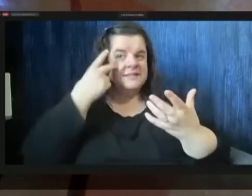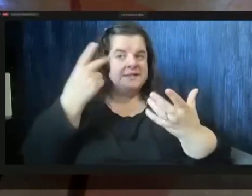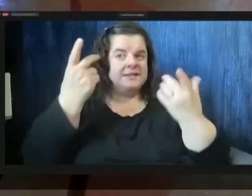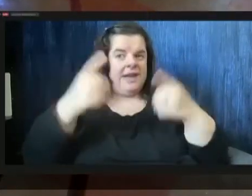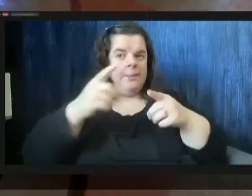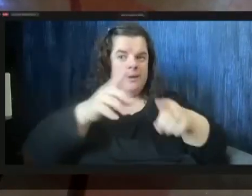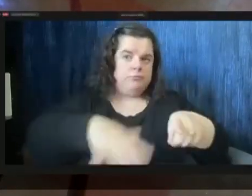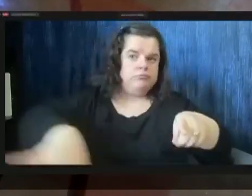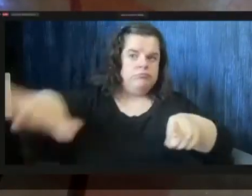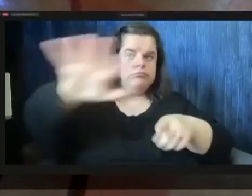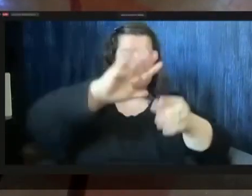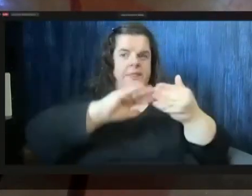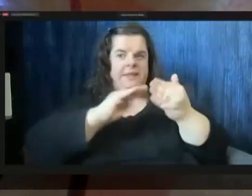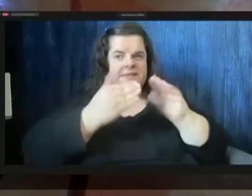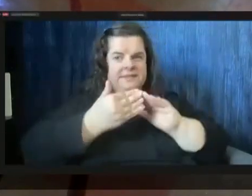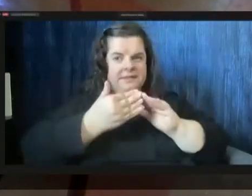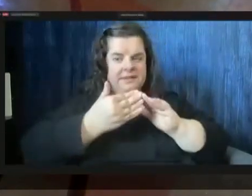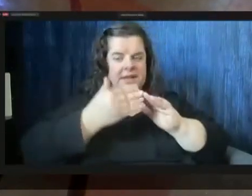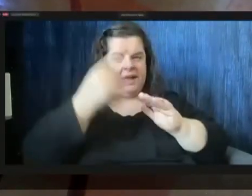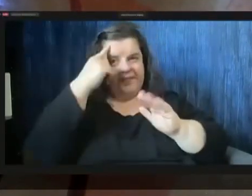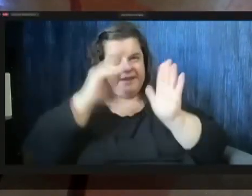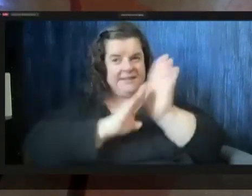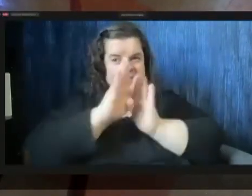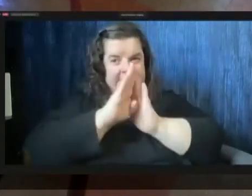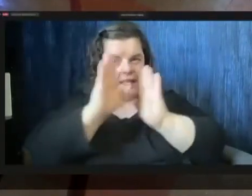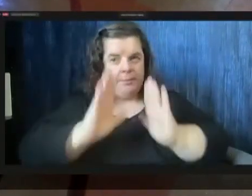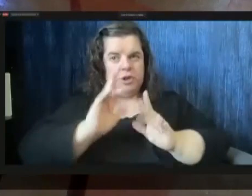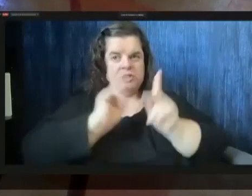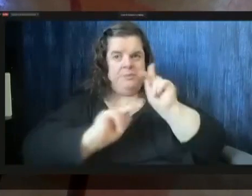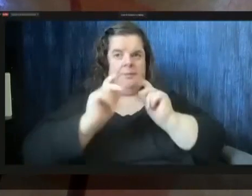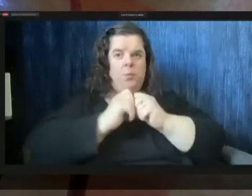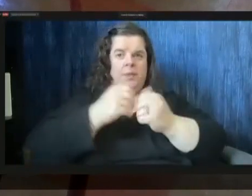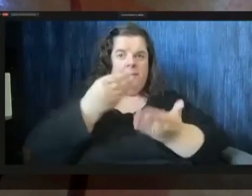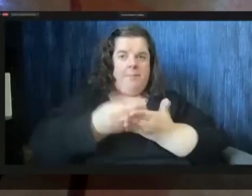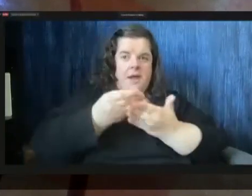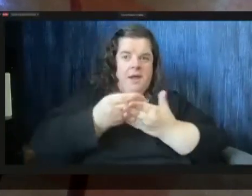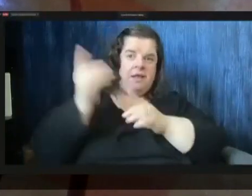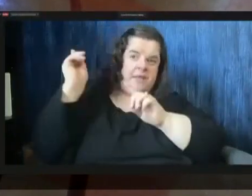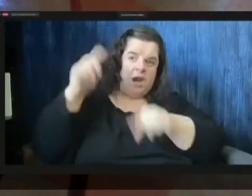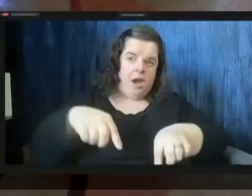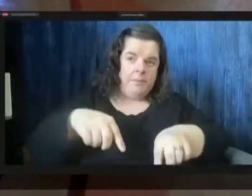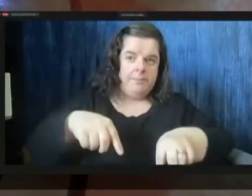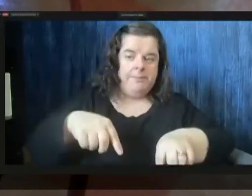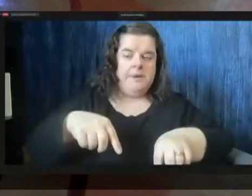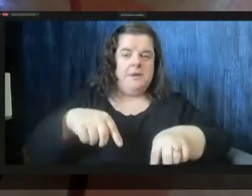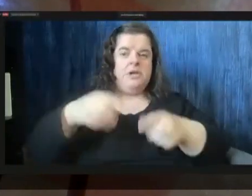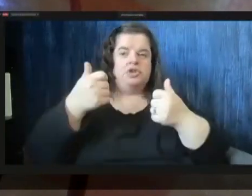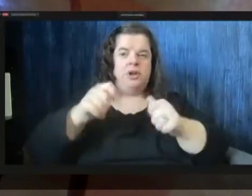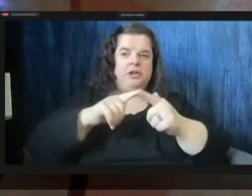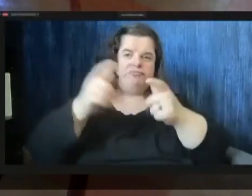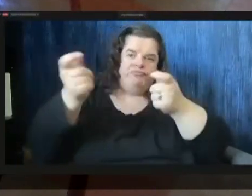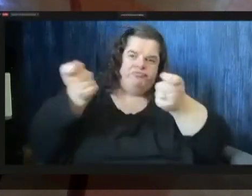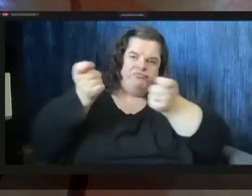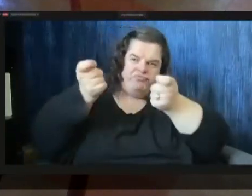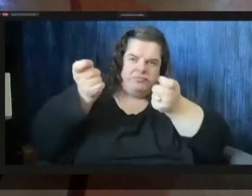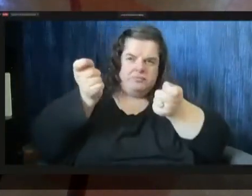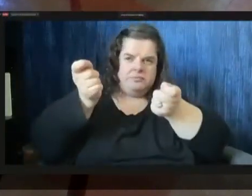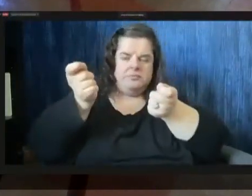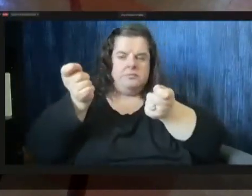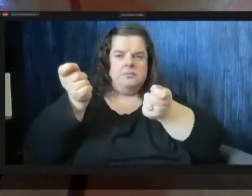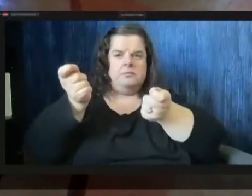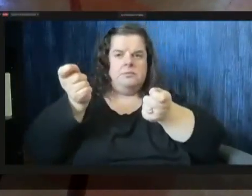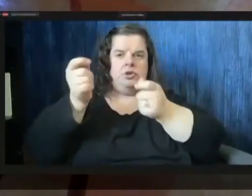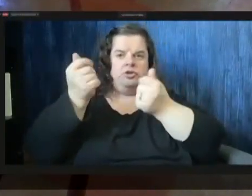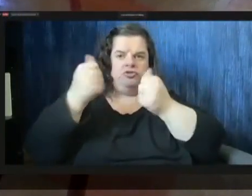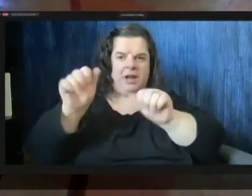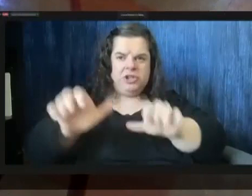is I think developers and people with money do come into the neighborhoods and they do try to manipulate and do the thing because they have their